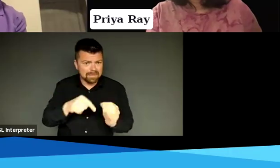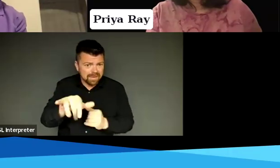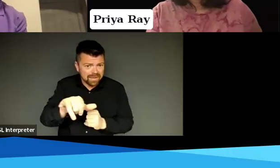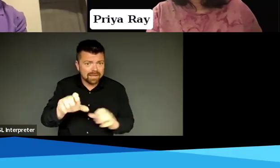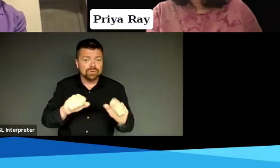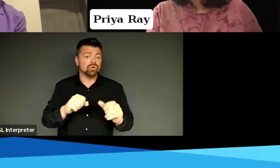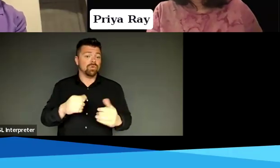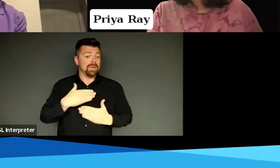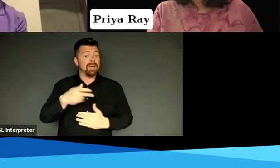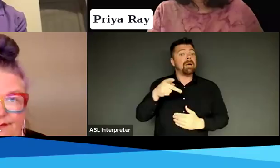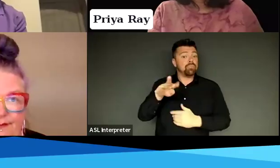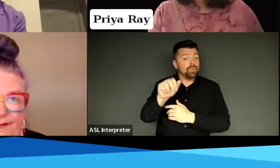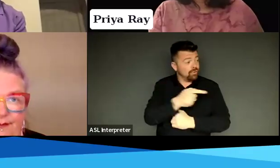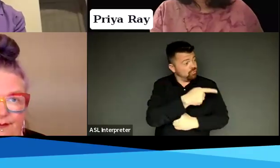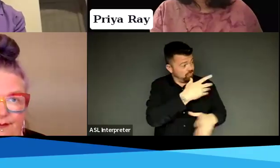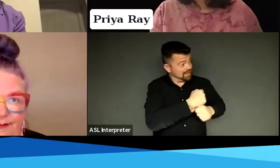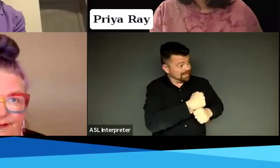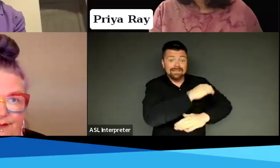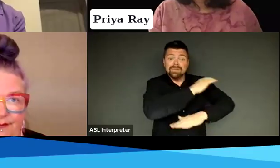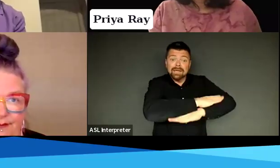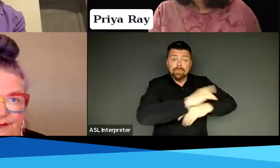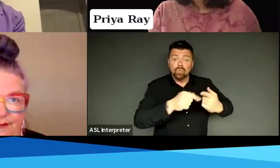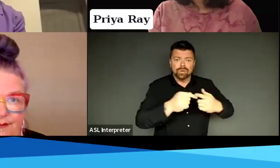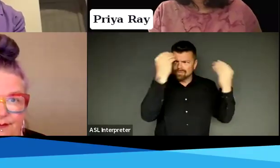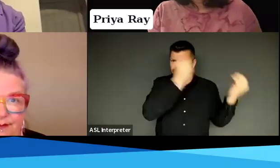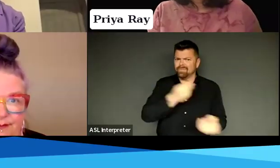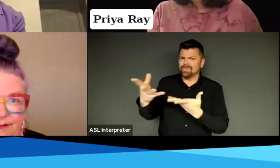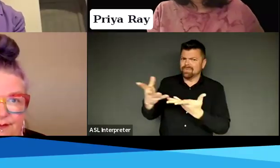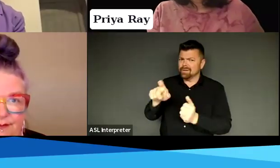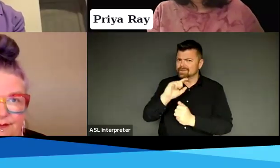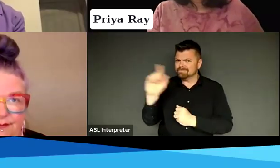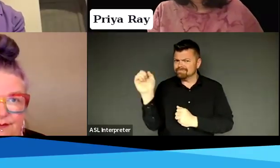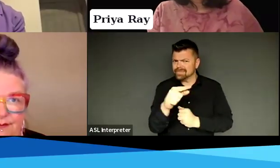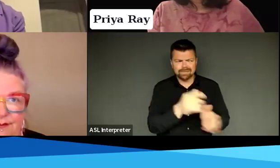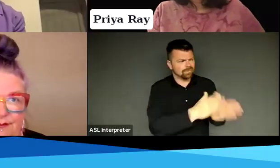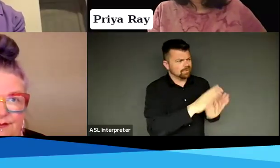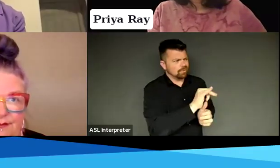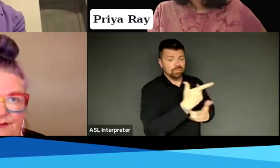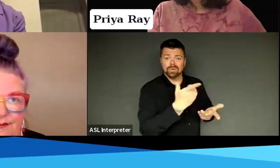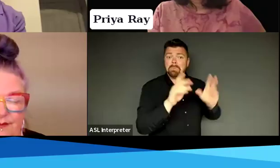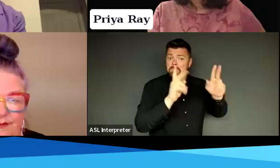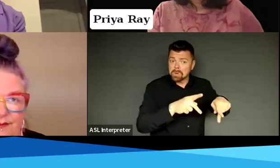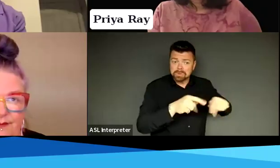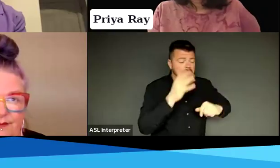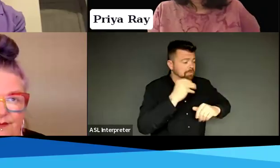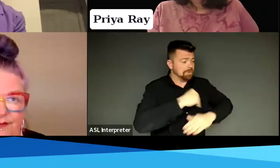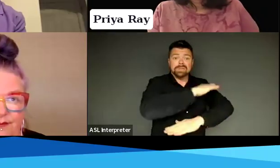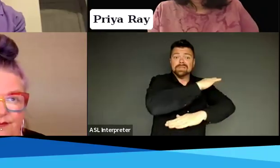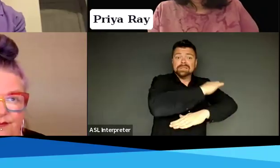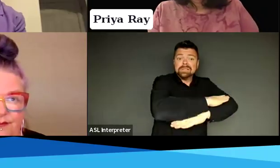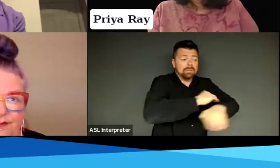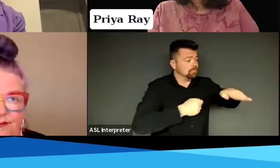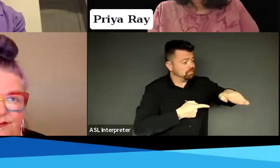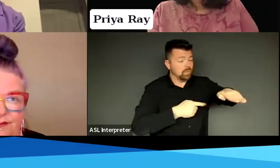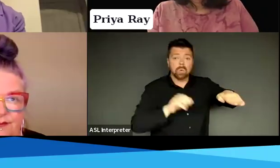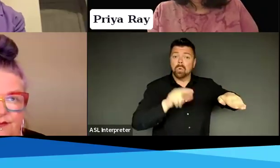least. And you should ask too, and I say this to people who are on exam tables or people who are transferring to